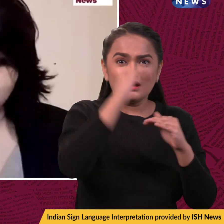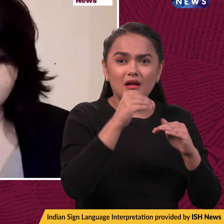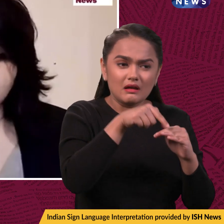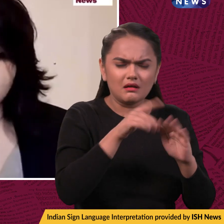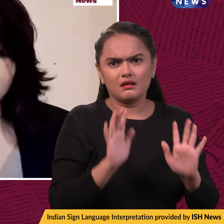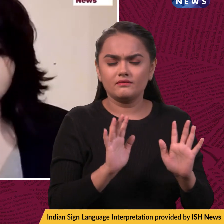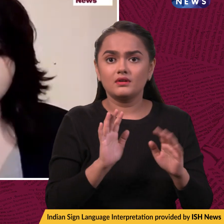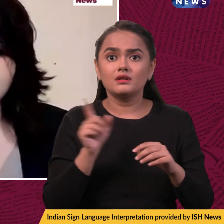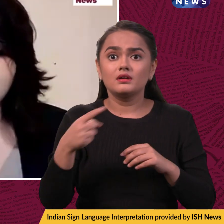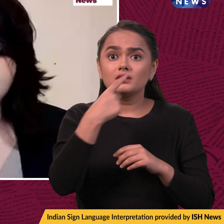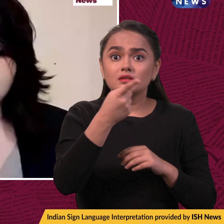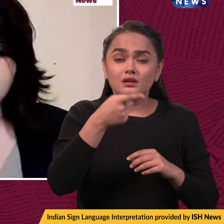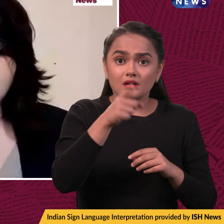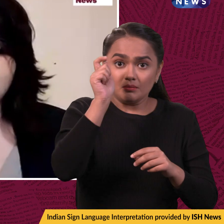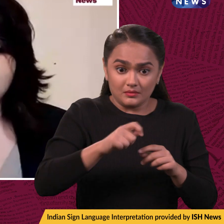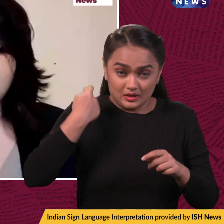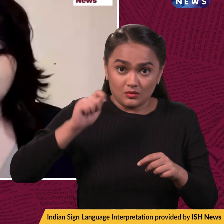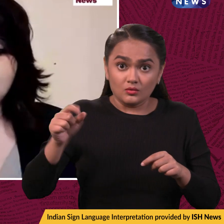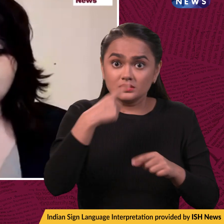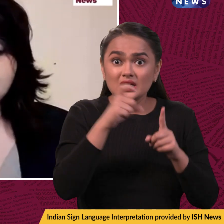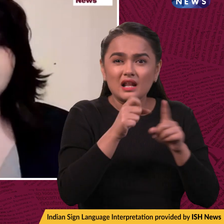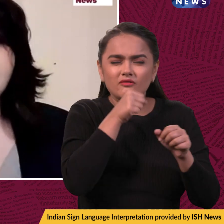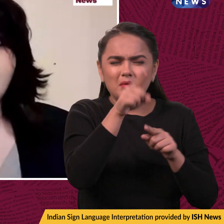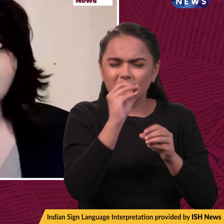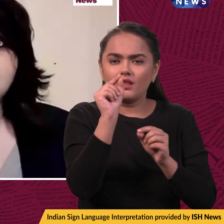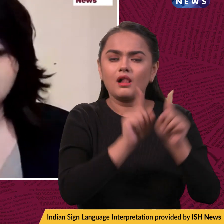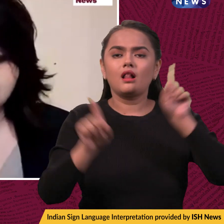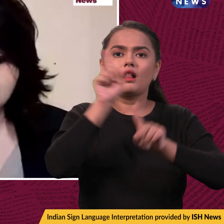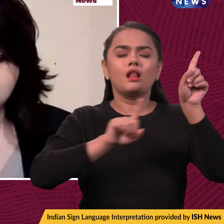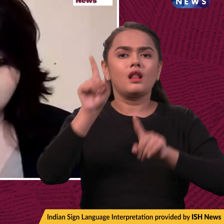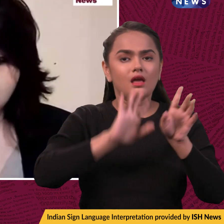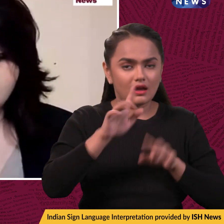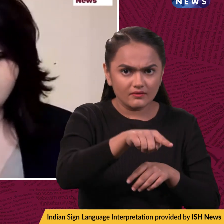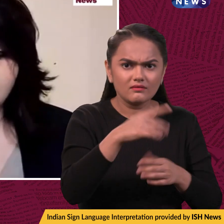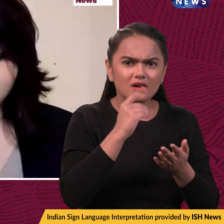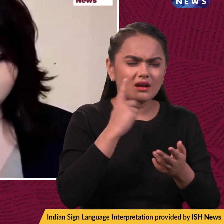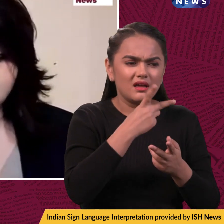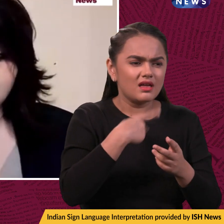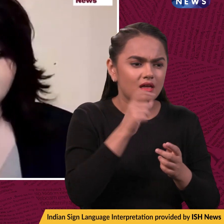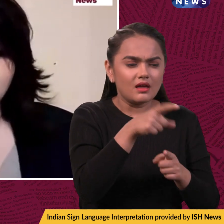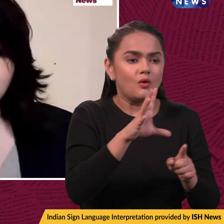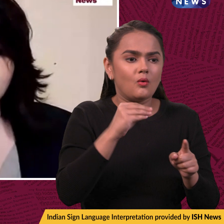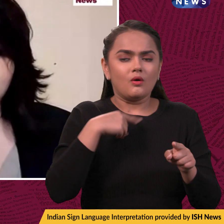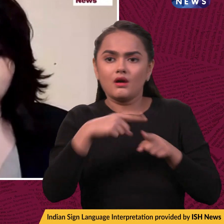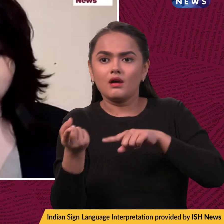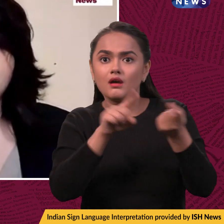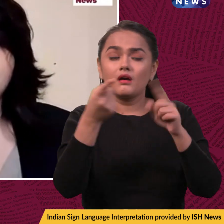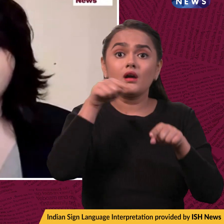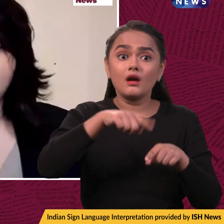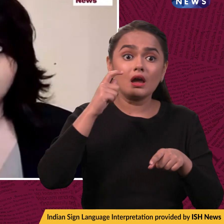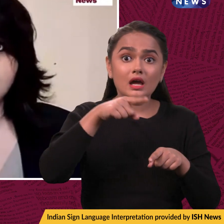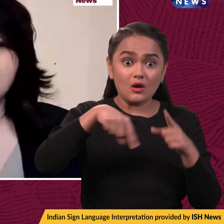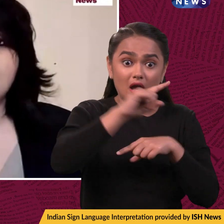end quote. Now, the court in turn pulled up the Delhi government for lame excuses and passing the buck, and also said the capital's air